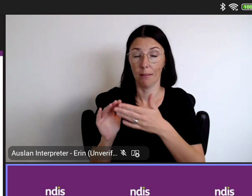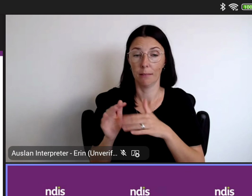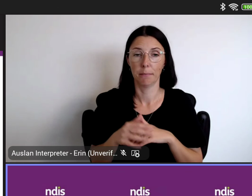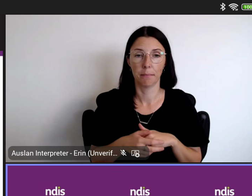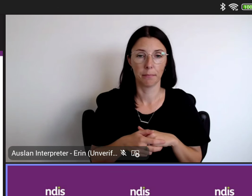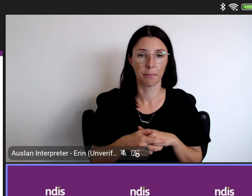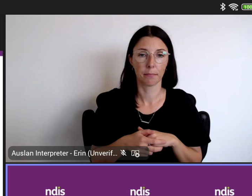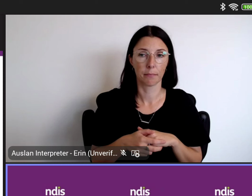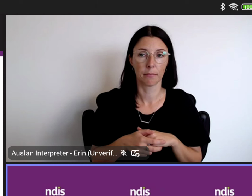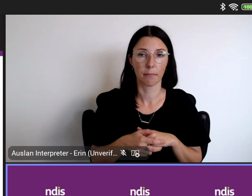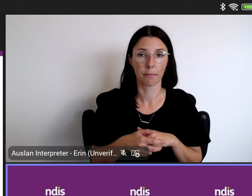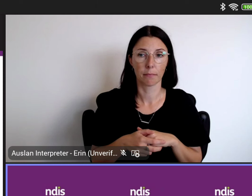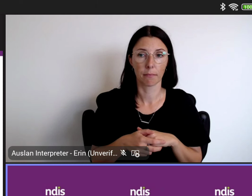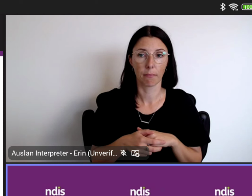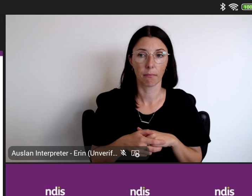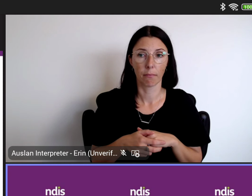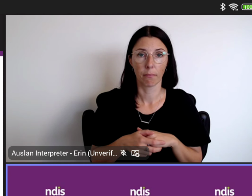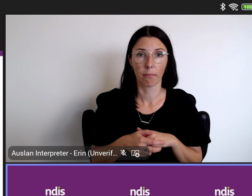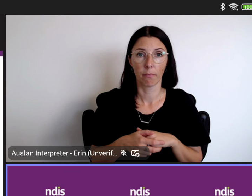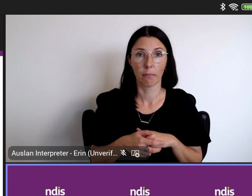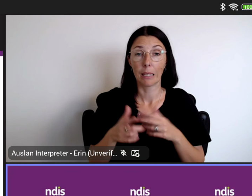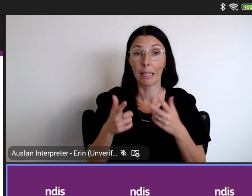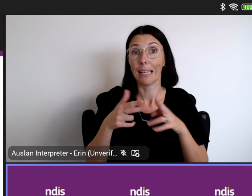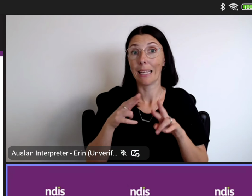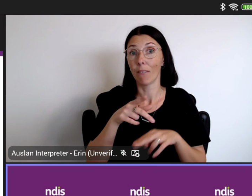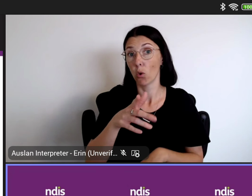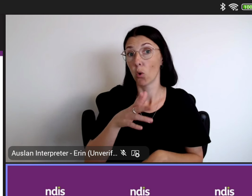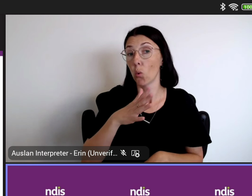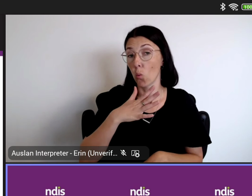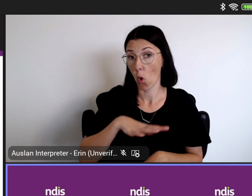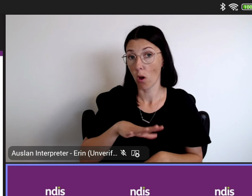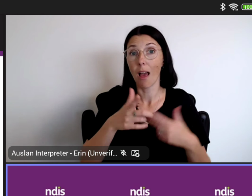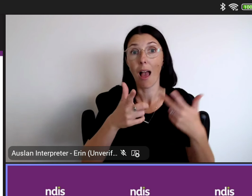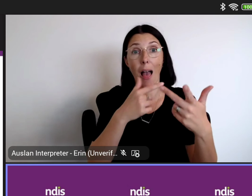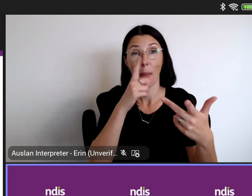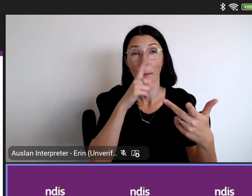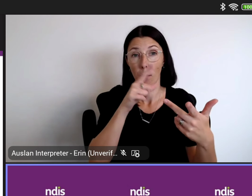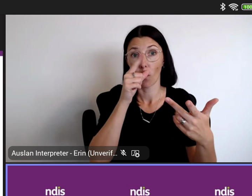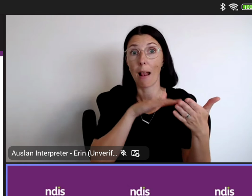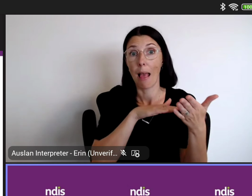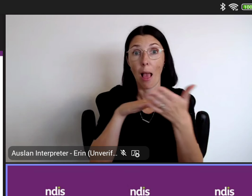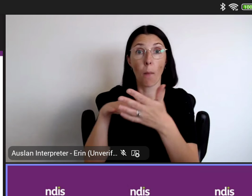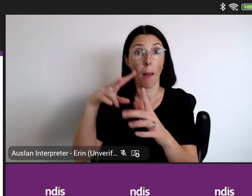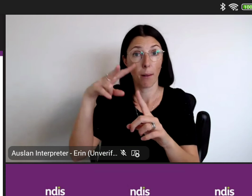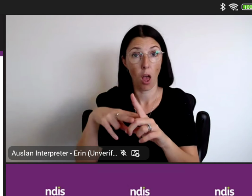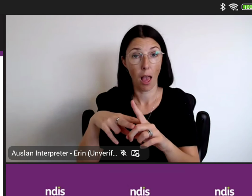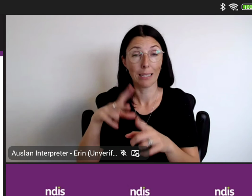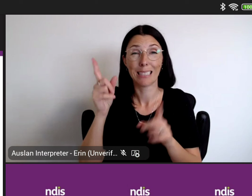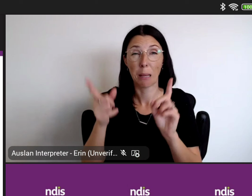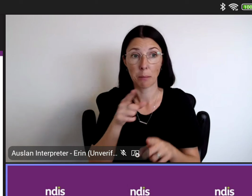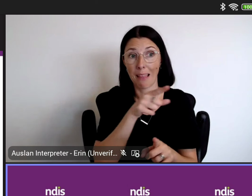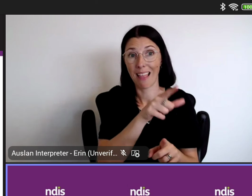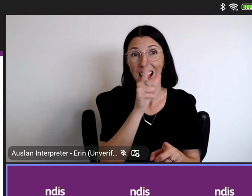Other people can help you apply if you want them to. Sometimes they can apply on your